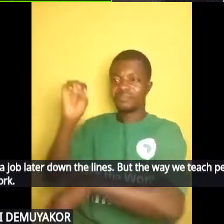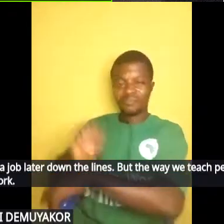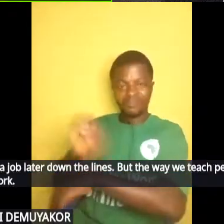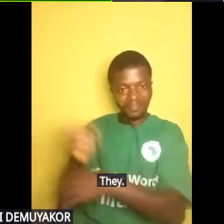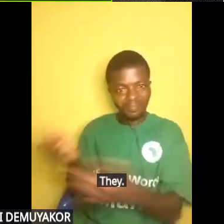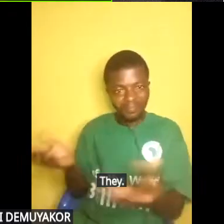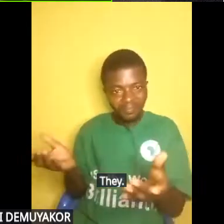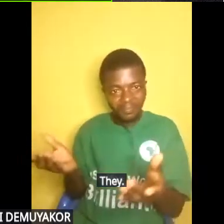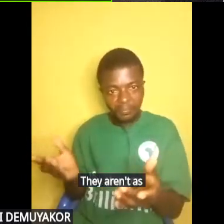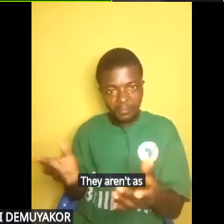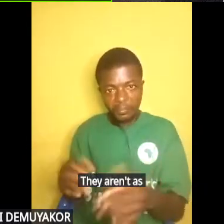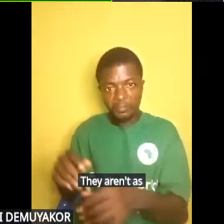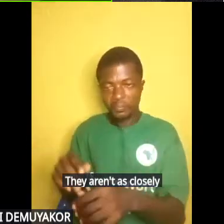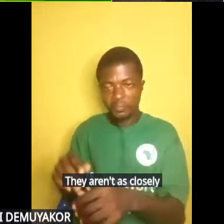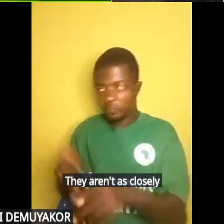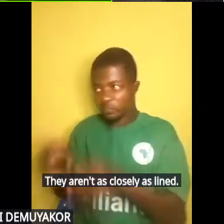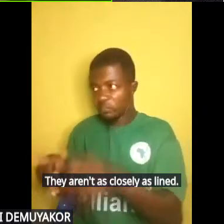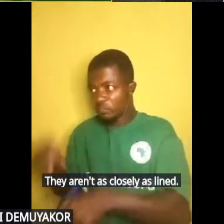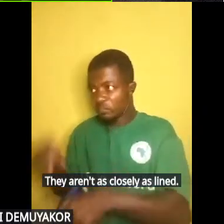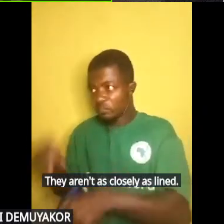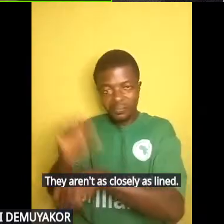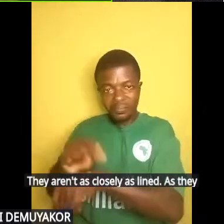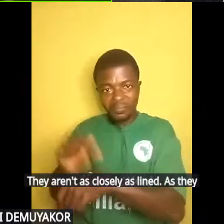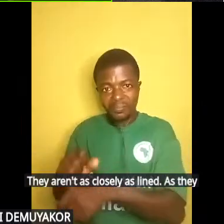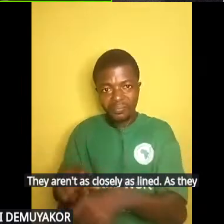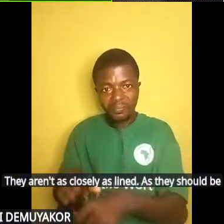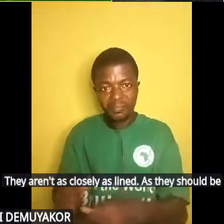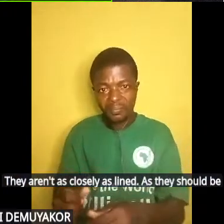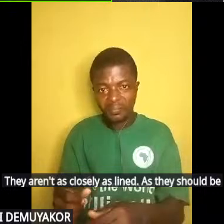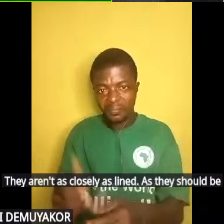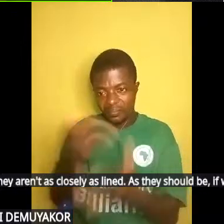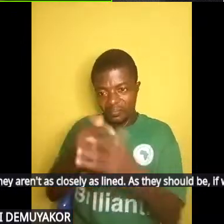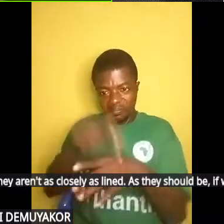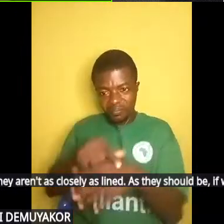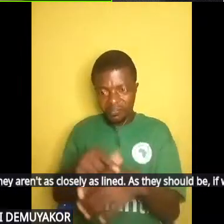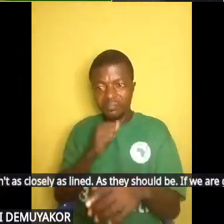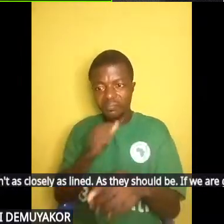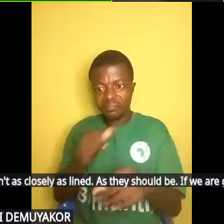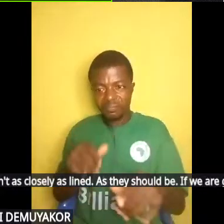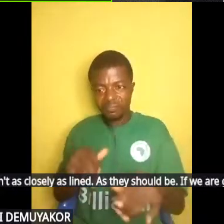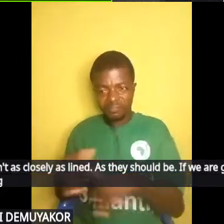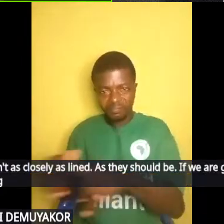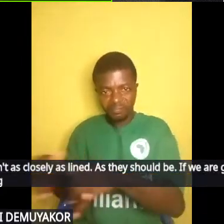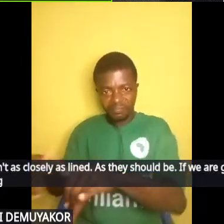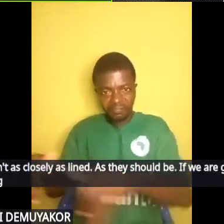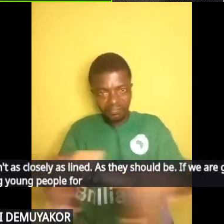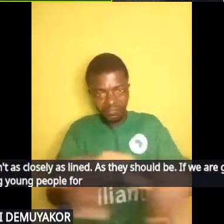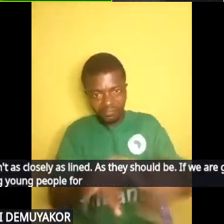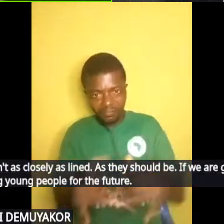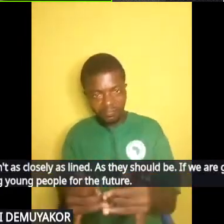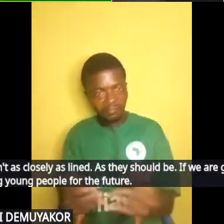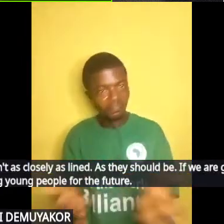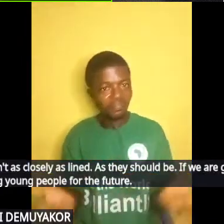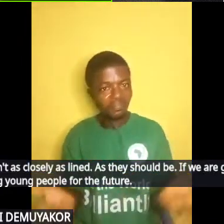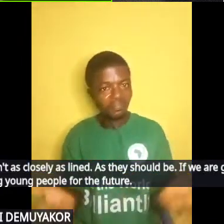aren't as closely as aligned as they should be if we are genuinely preparing young people for the future.